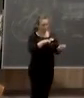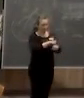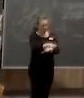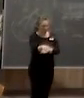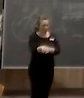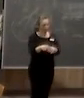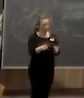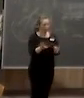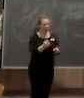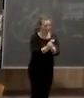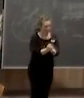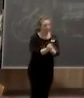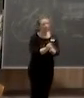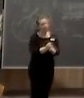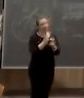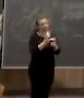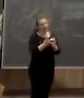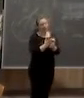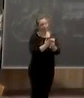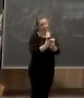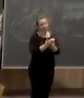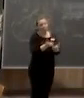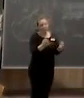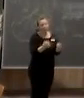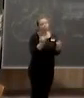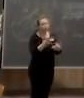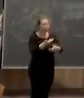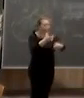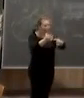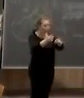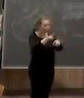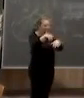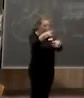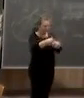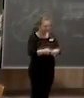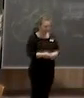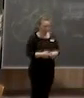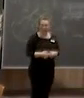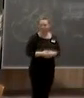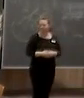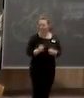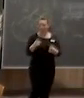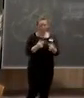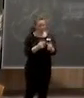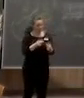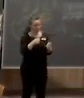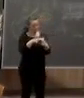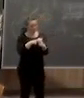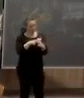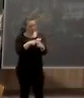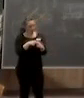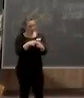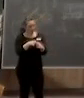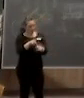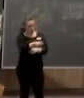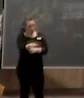business customers as private customers. But you're also working through partners. So a lot that's of true. The customer touch point is moved into partners. Yep. How do you